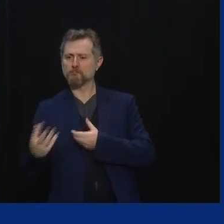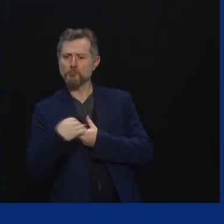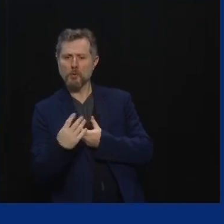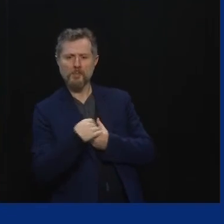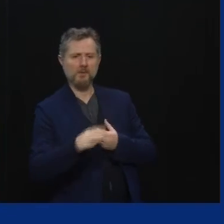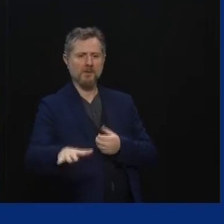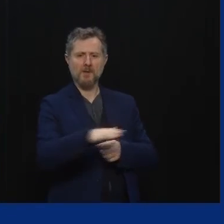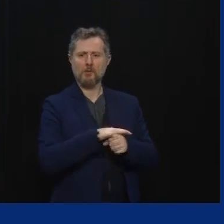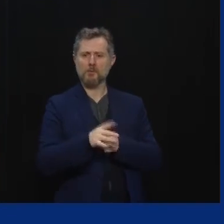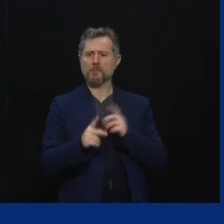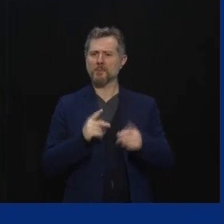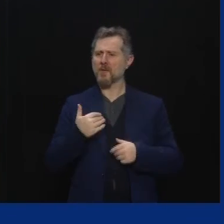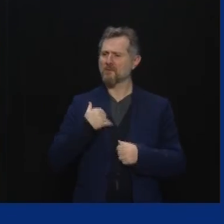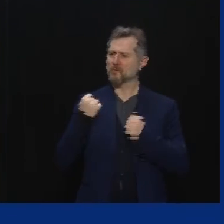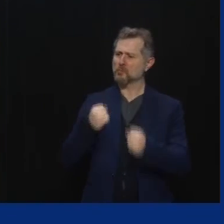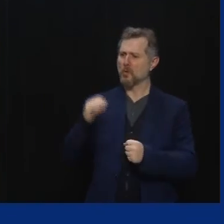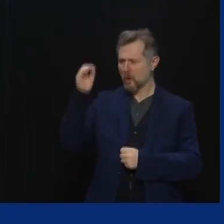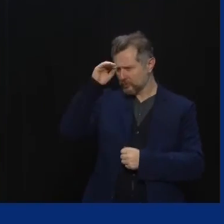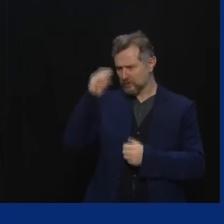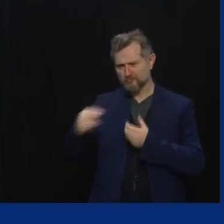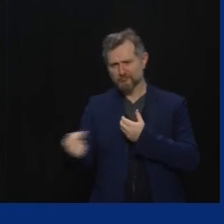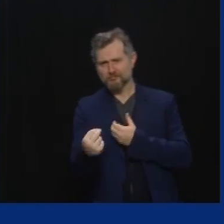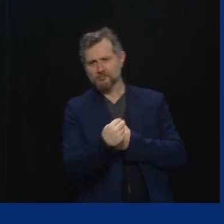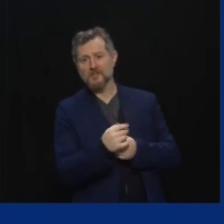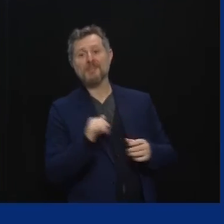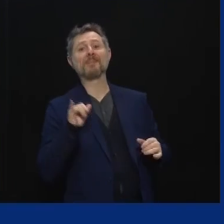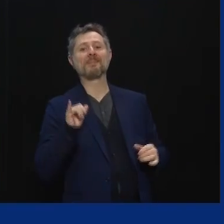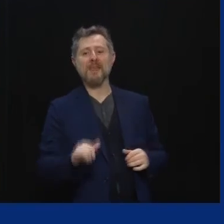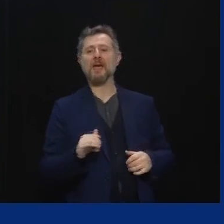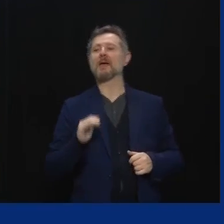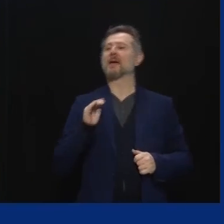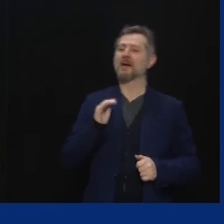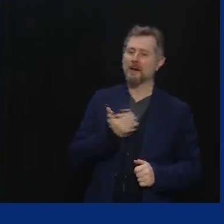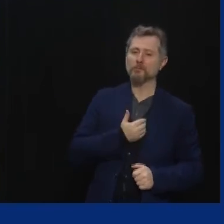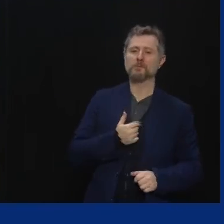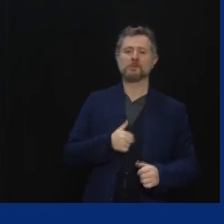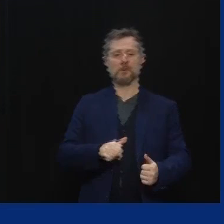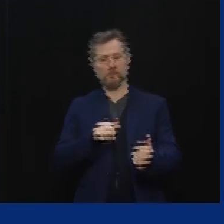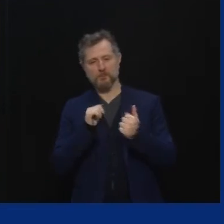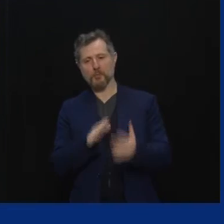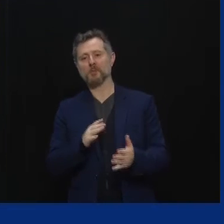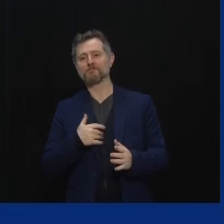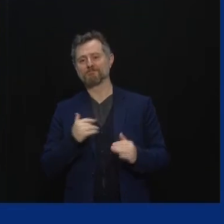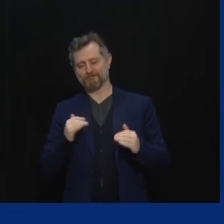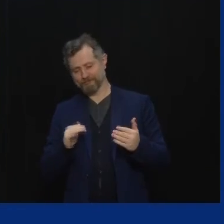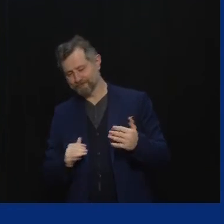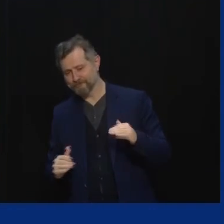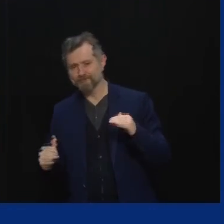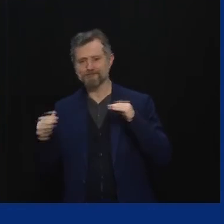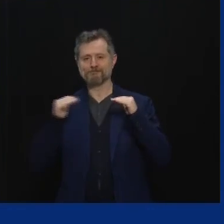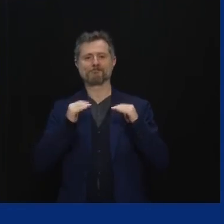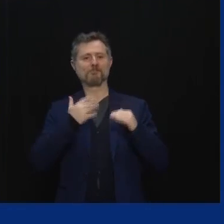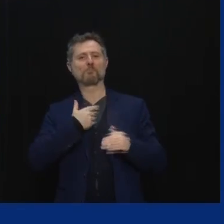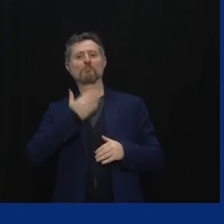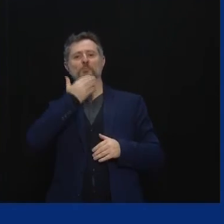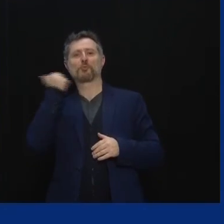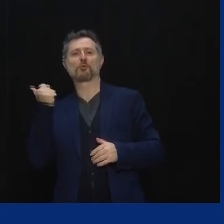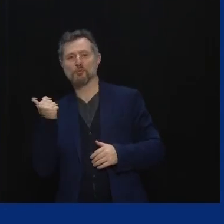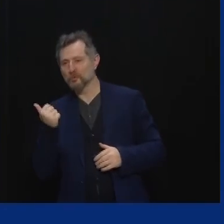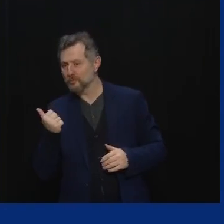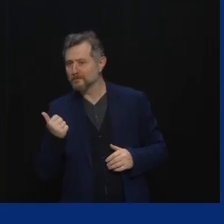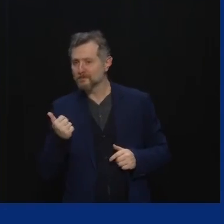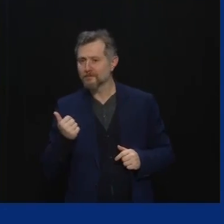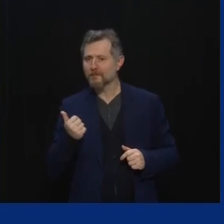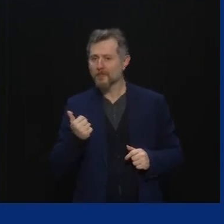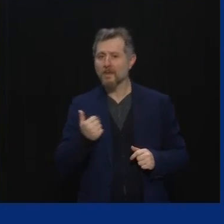And that's been how we've elevated our approach to this in a better way. But I'll let the